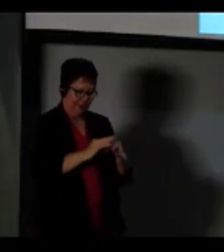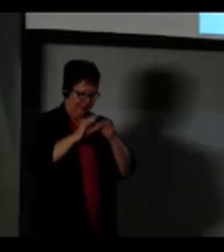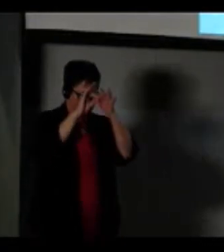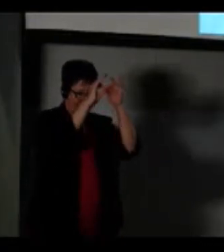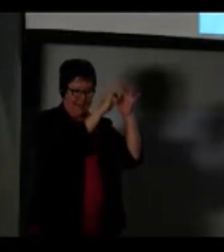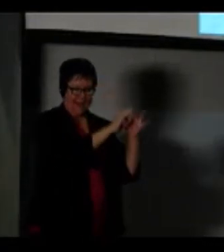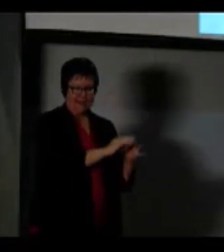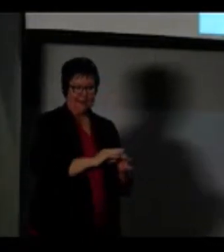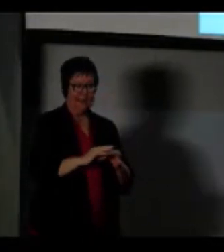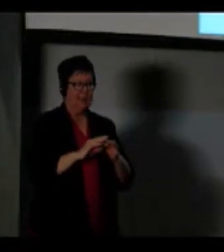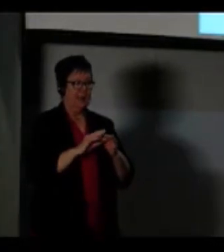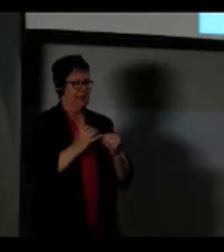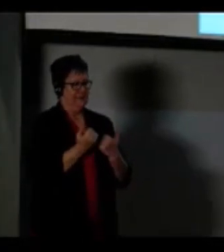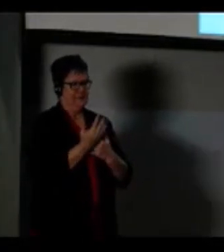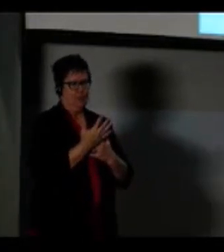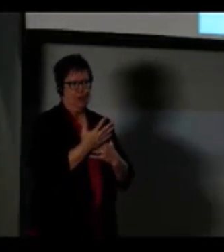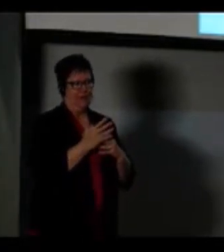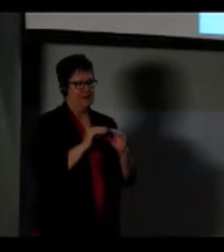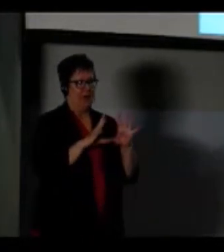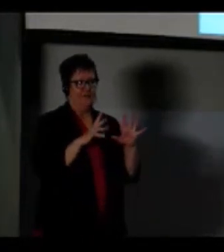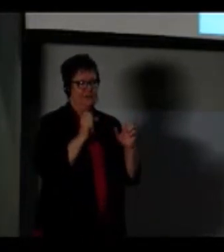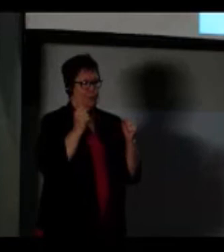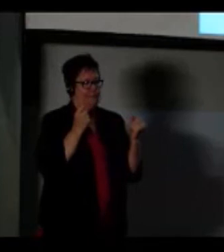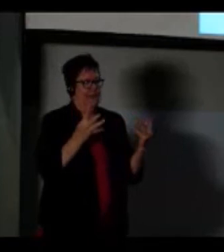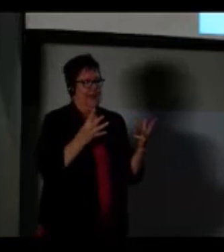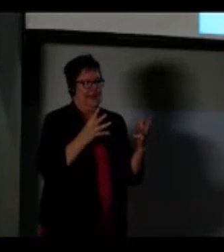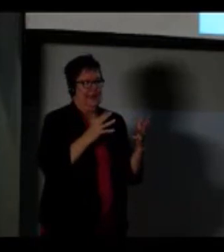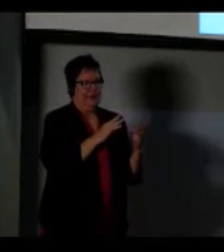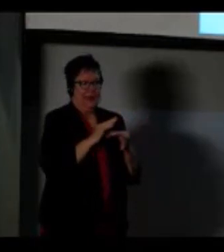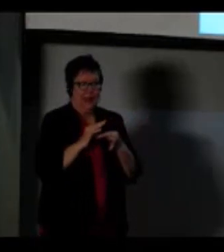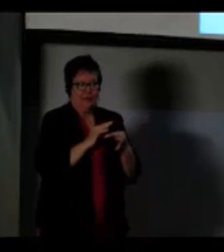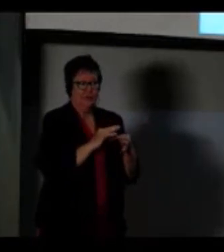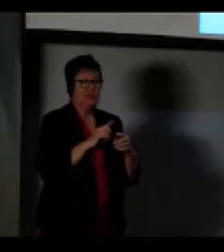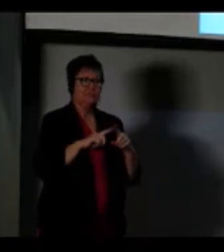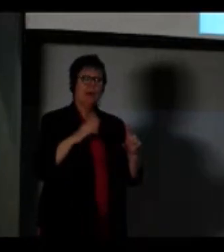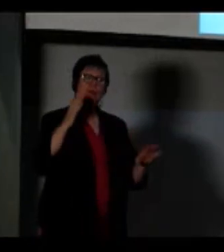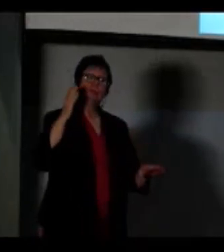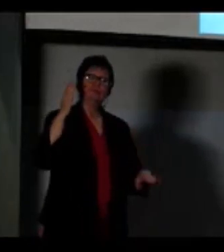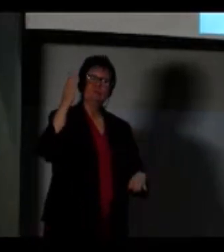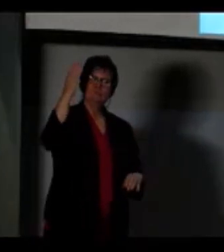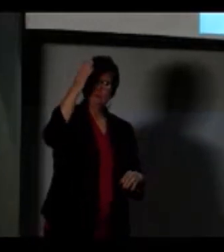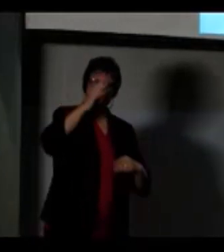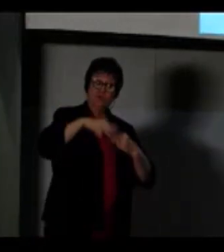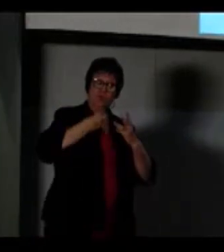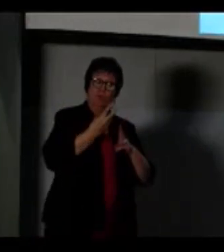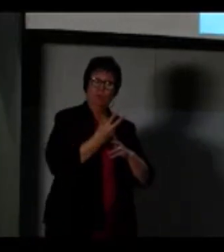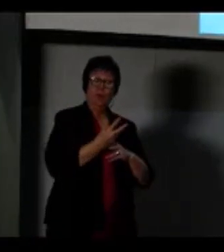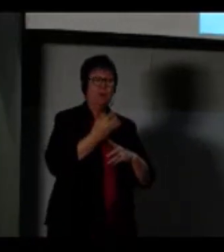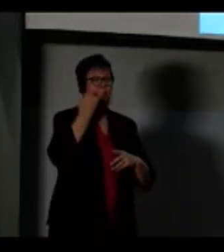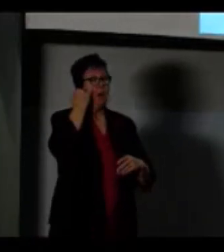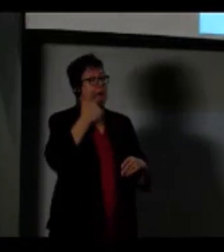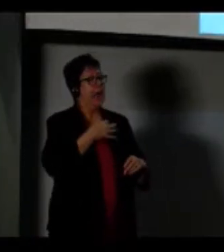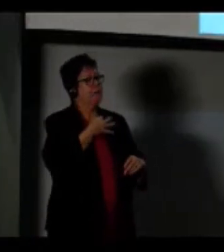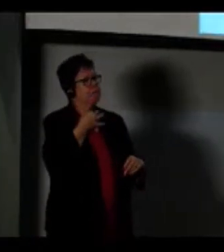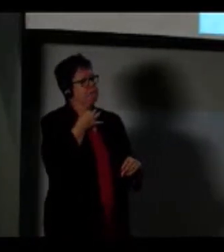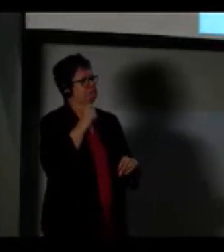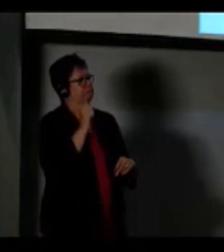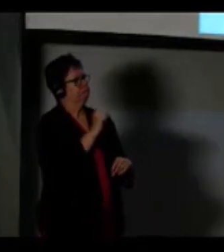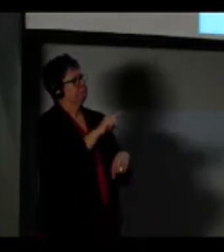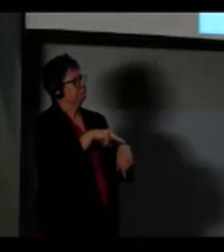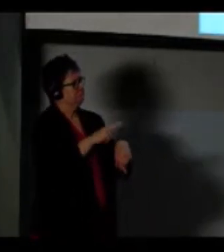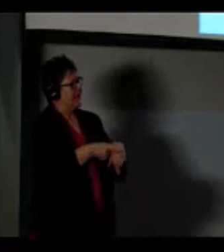all suggested that. But in this future world, an inquiry to natural history